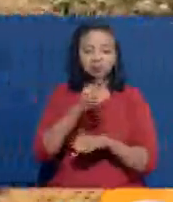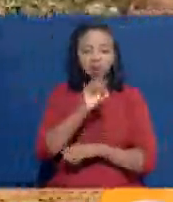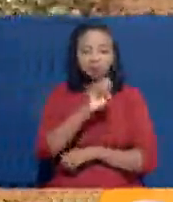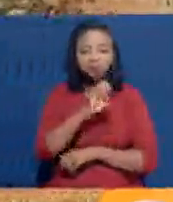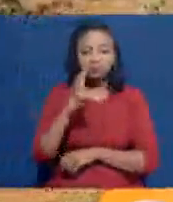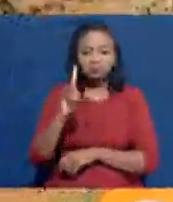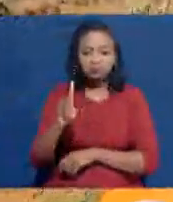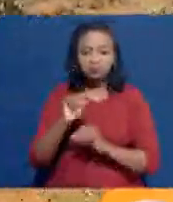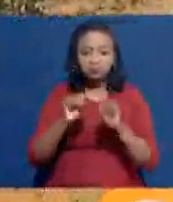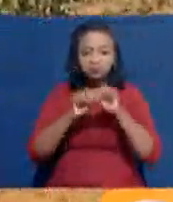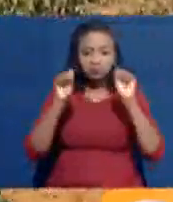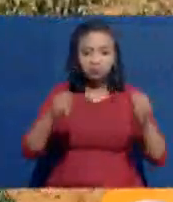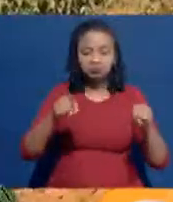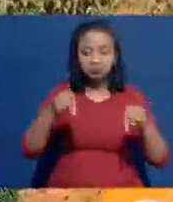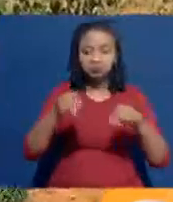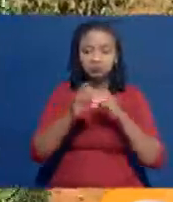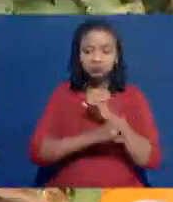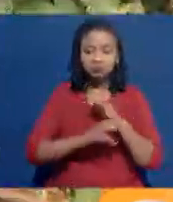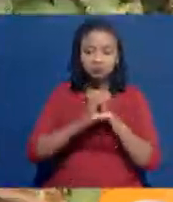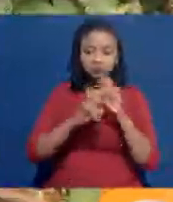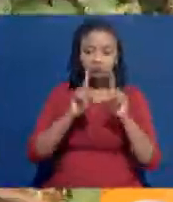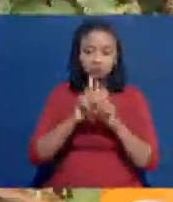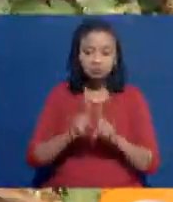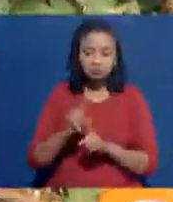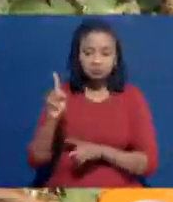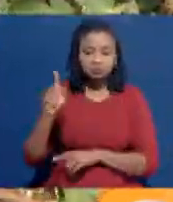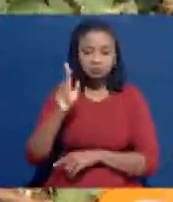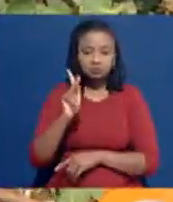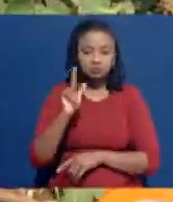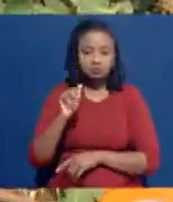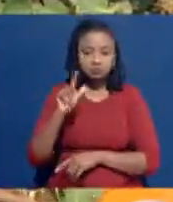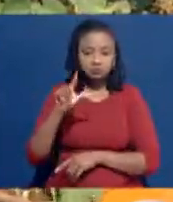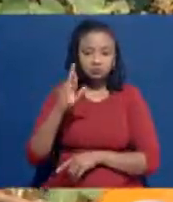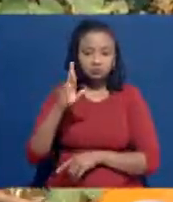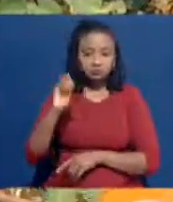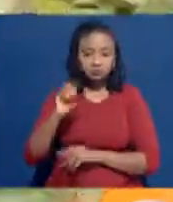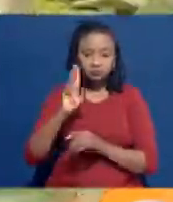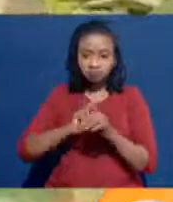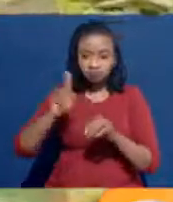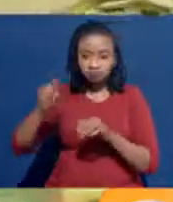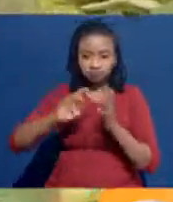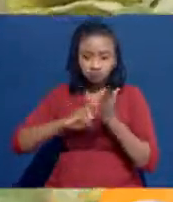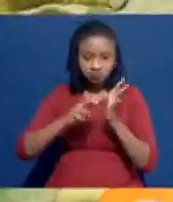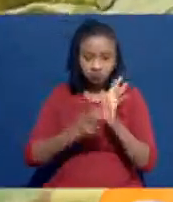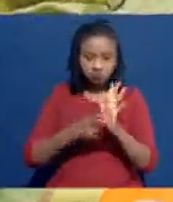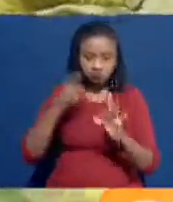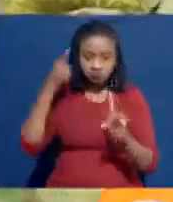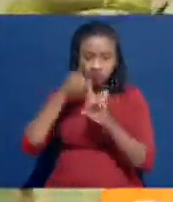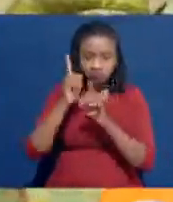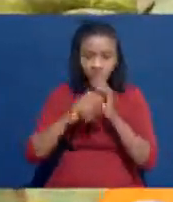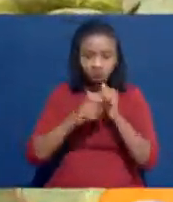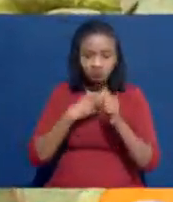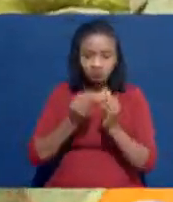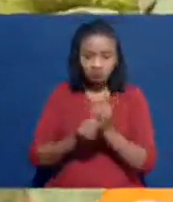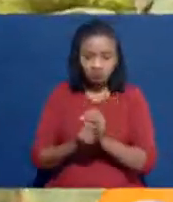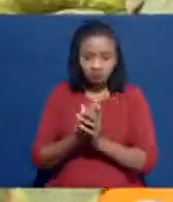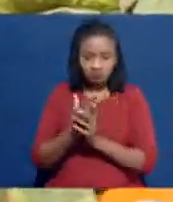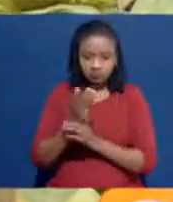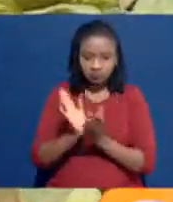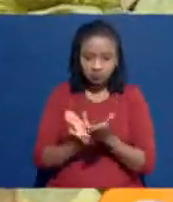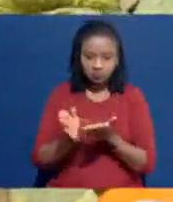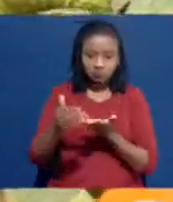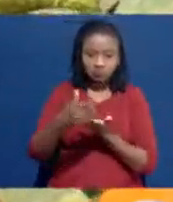system in the country. Kalro is using the Busia Cotton Project as a template in its plans to increase yields.